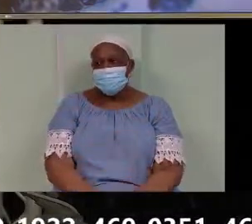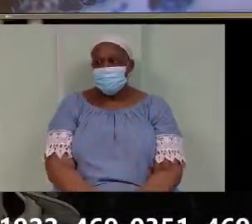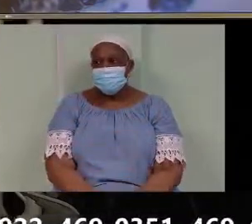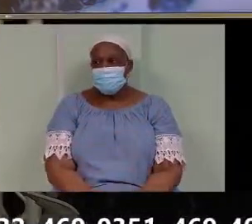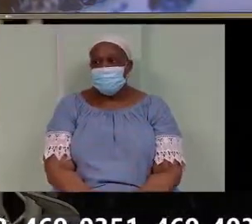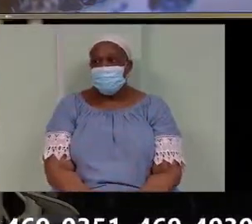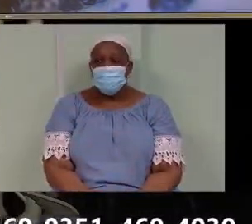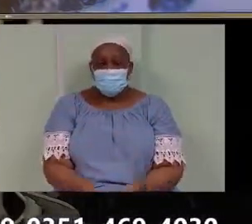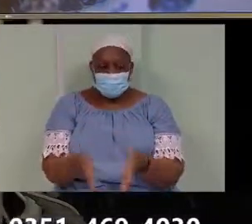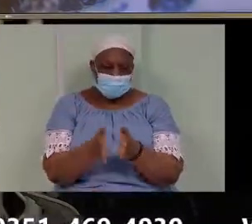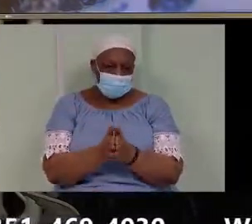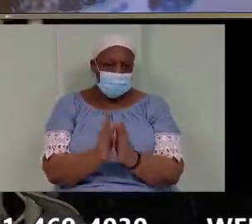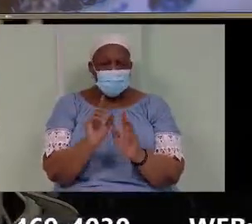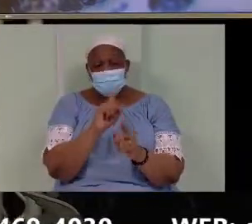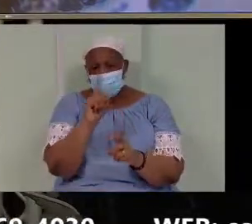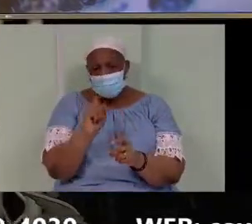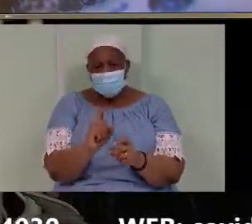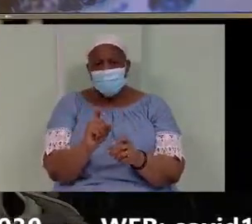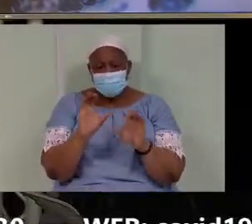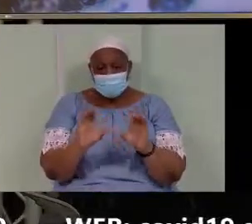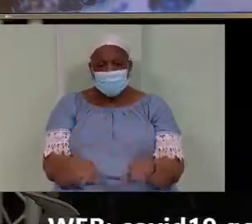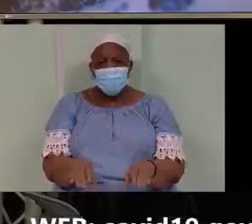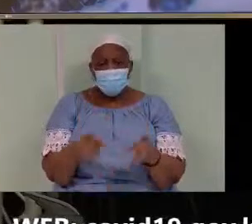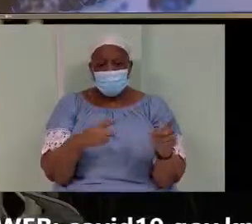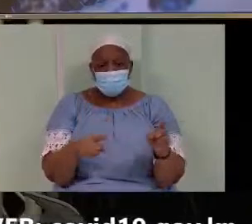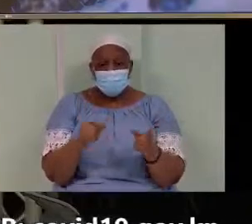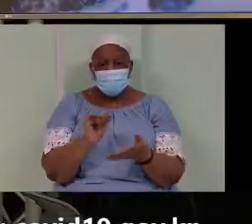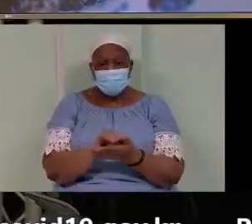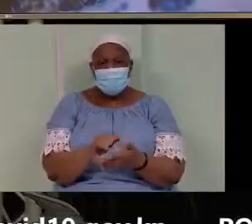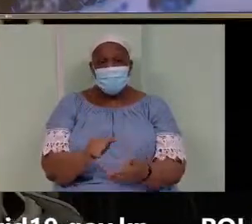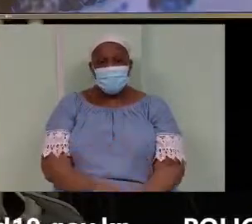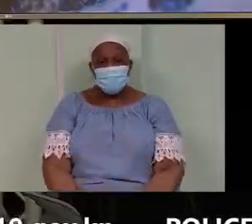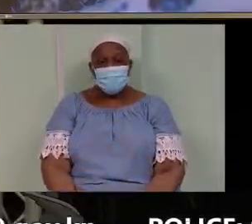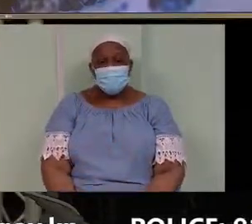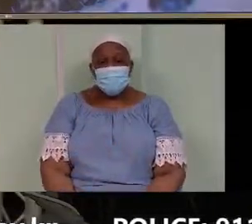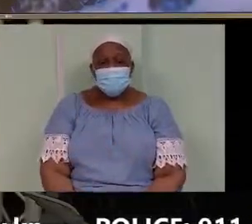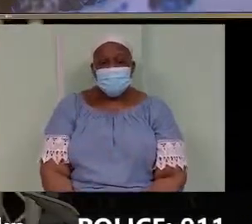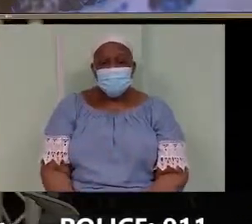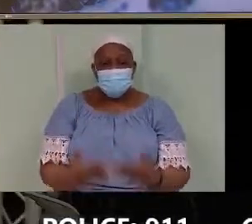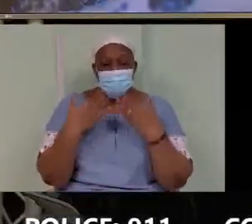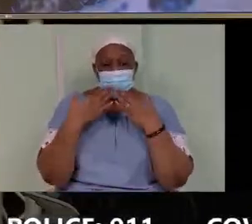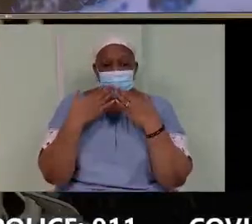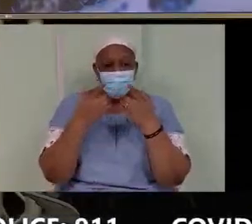any questions that may come in at the end of today's briefing. Thank you, Mr. Williams.